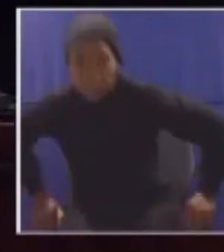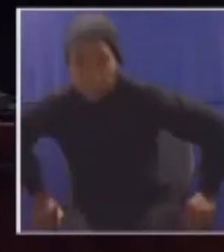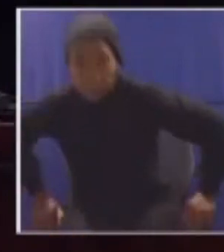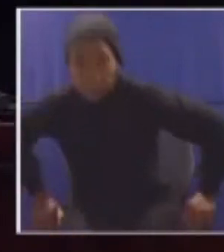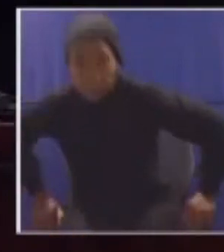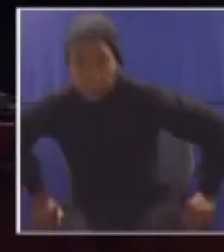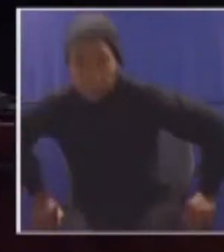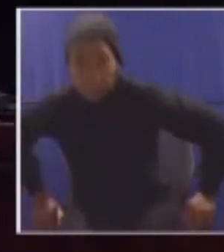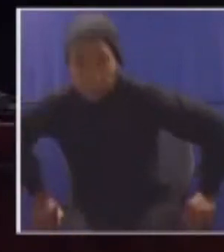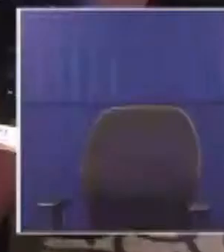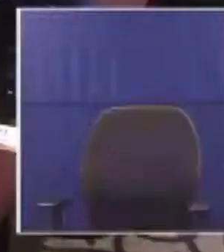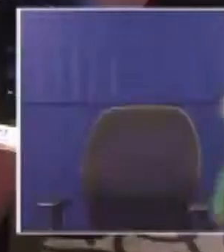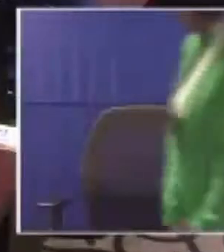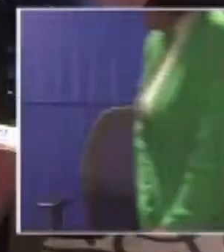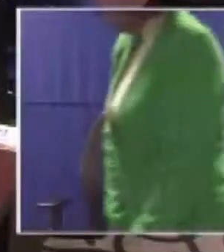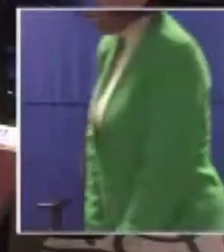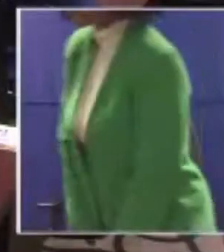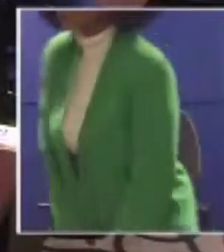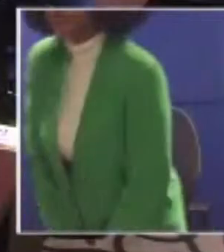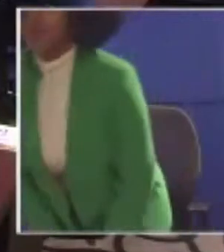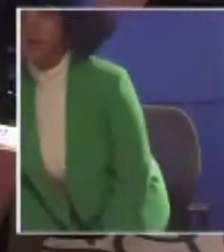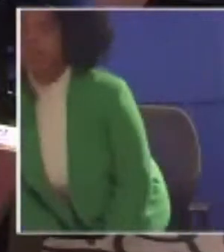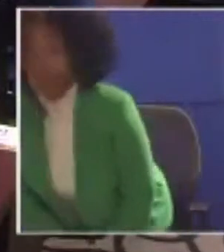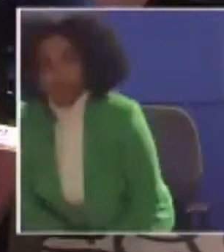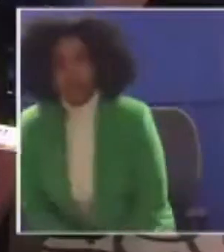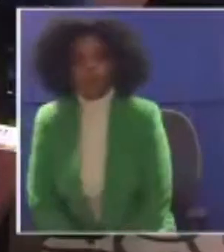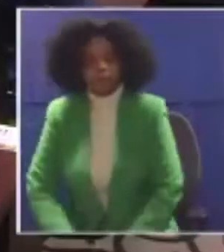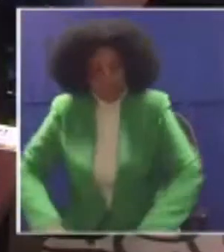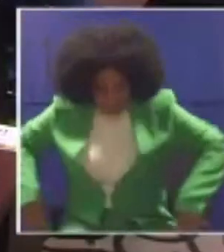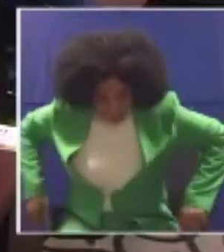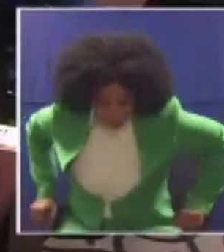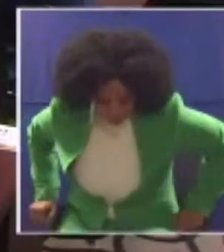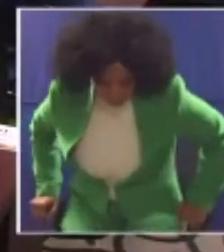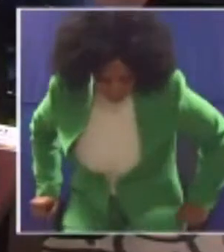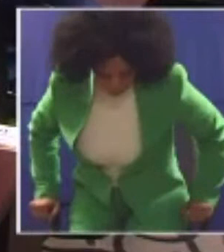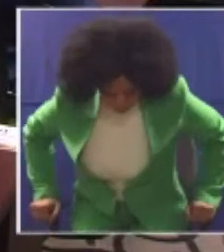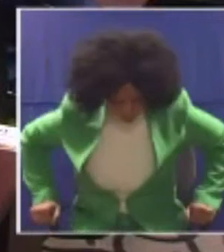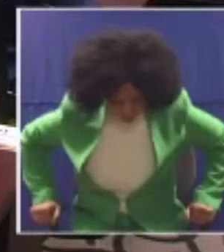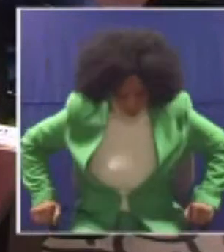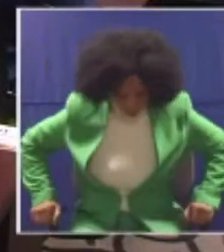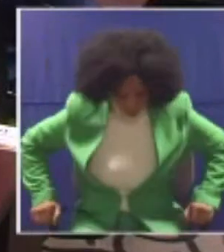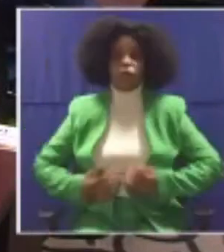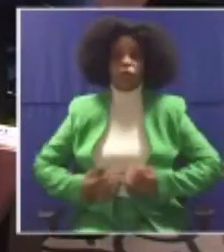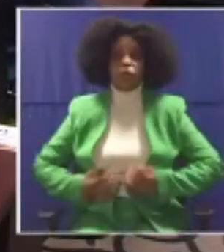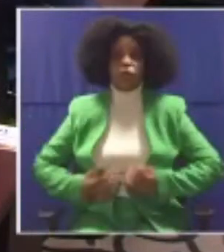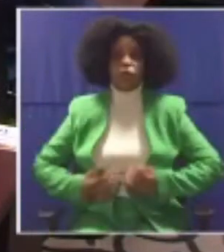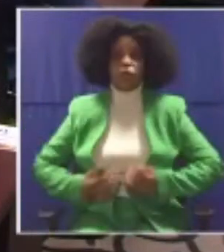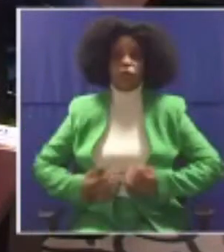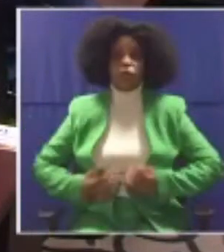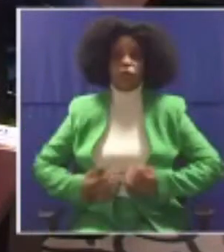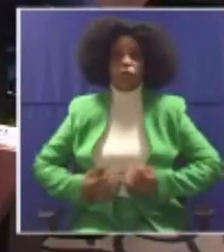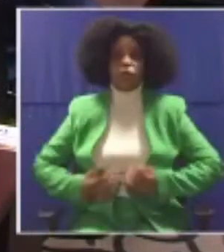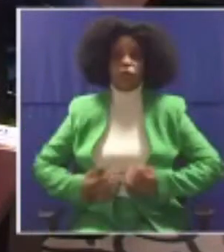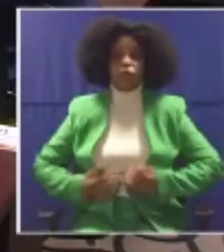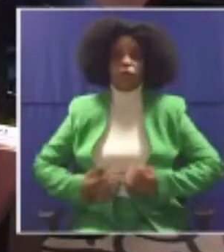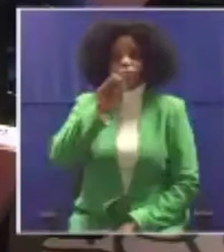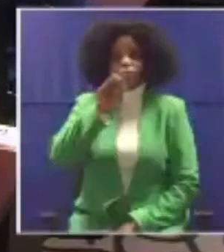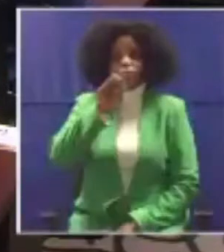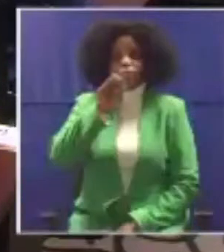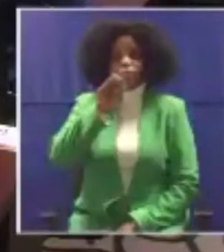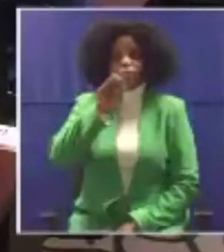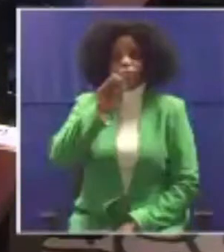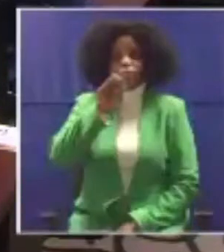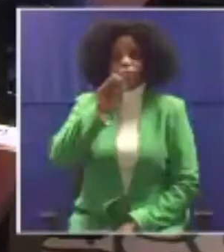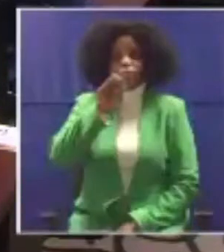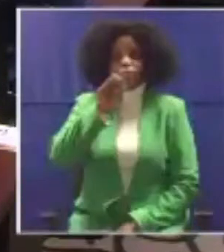Deputy President. The first follow-up question will be asked by the Honorable Heron. Thank you, House Chair, and thank you, Honorable Deputy President.